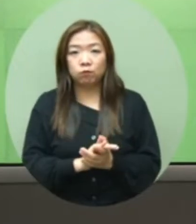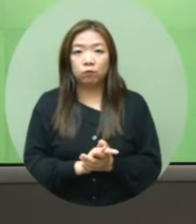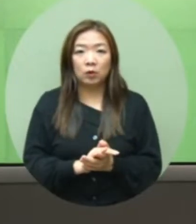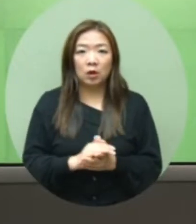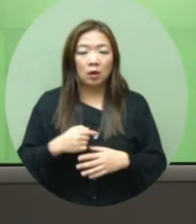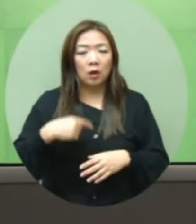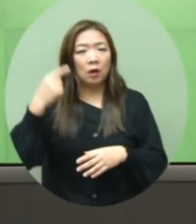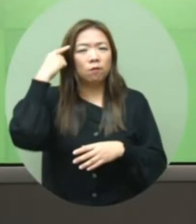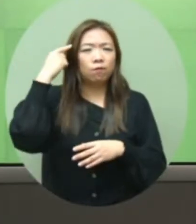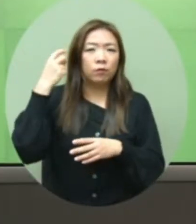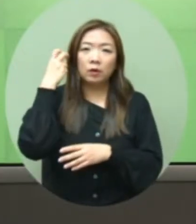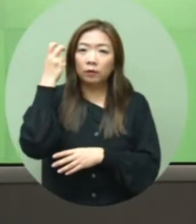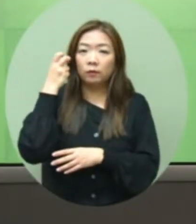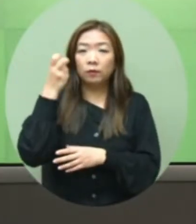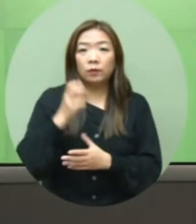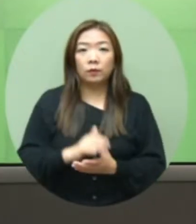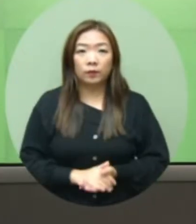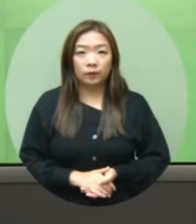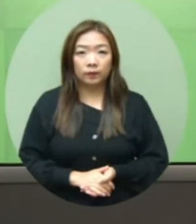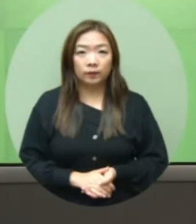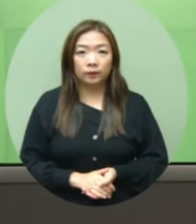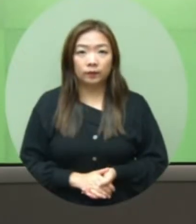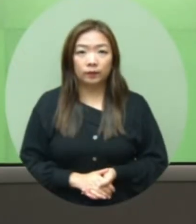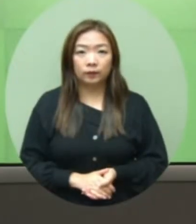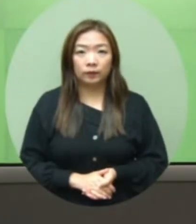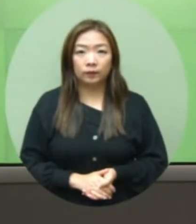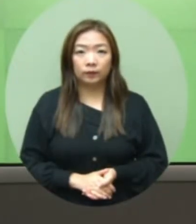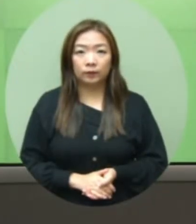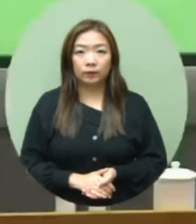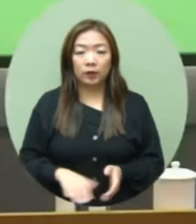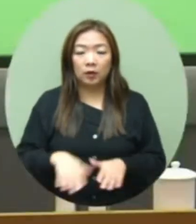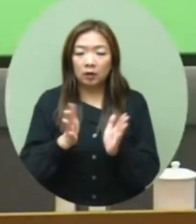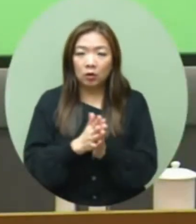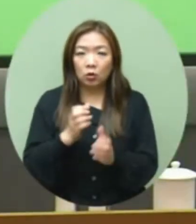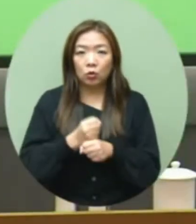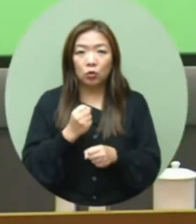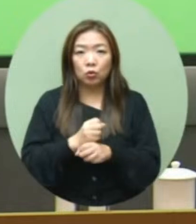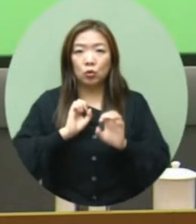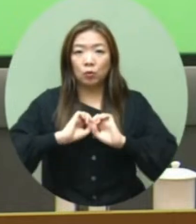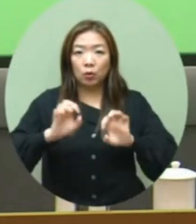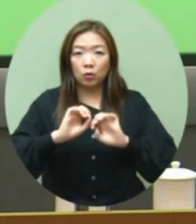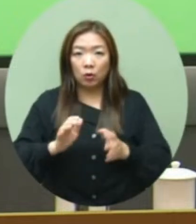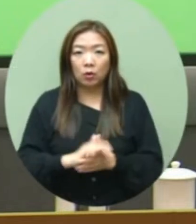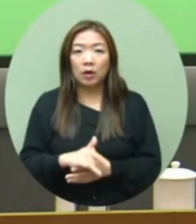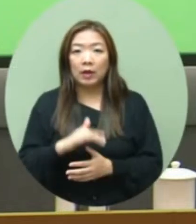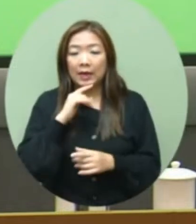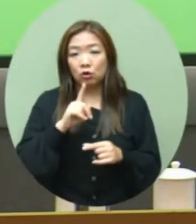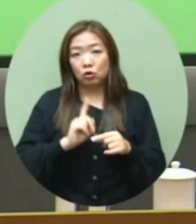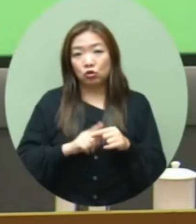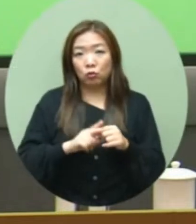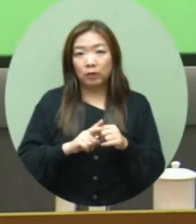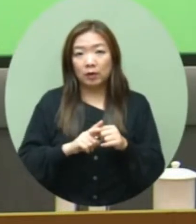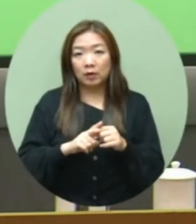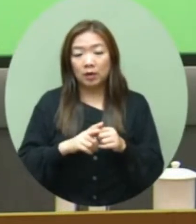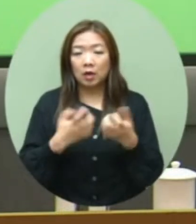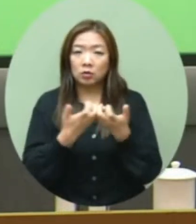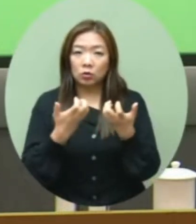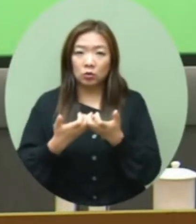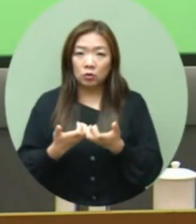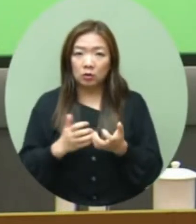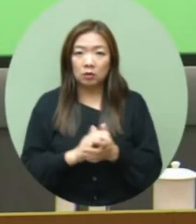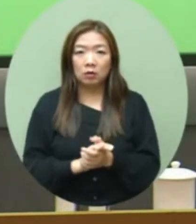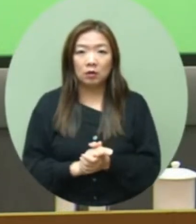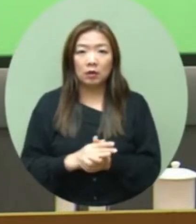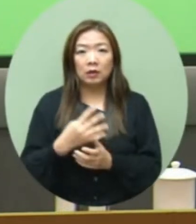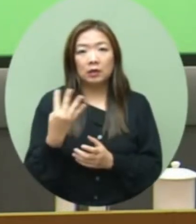Address 2024. I will tell you about my philosophy in the drafting of the policy address.